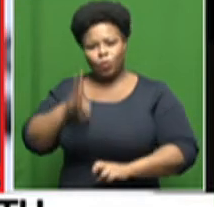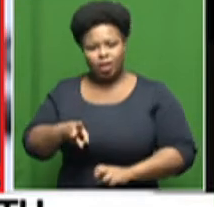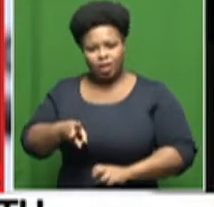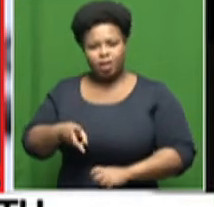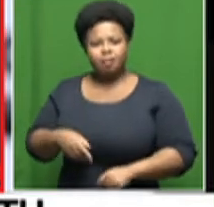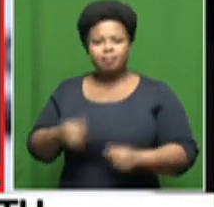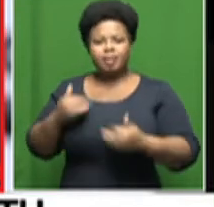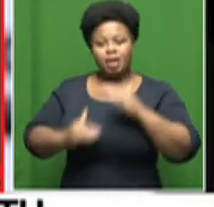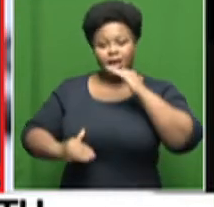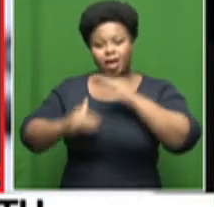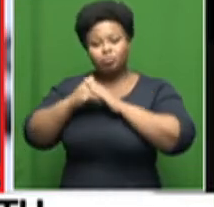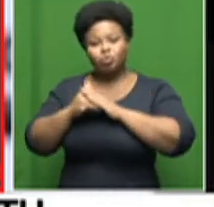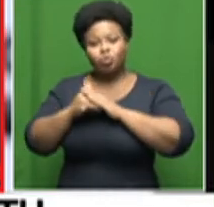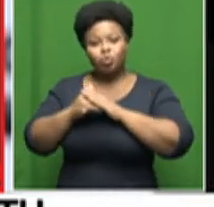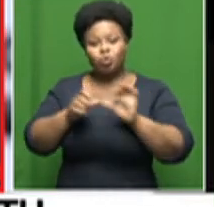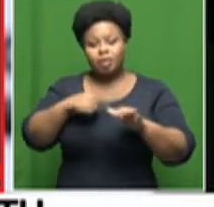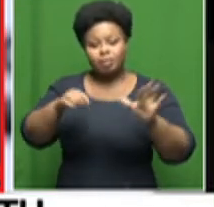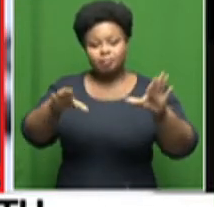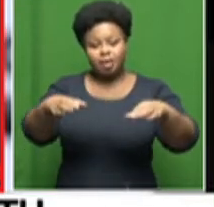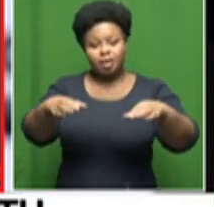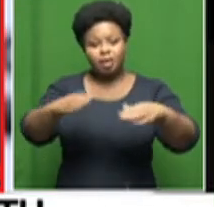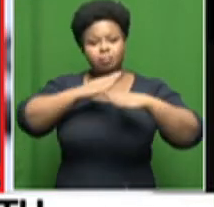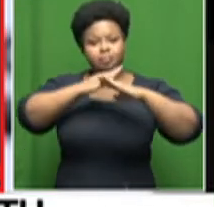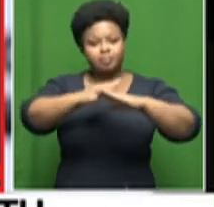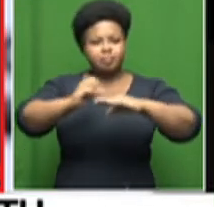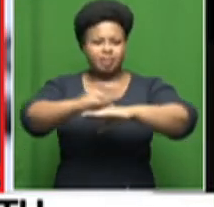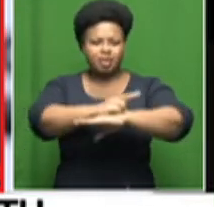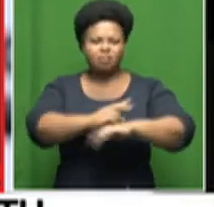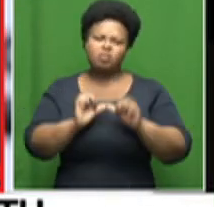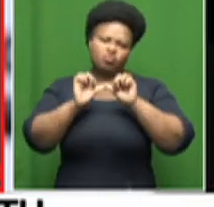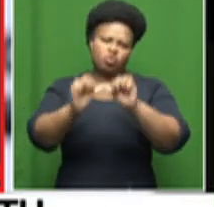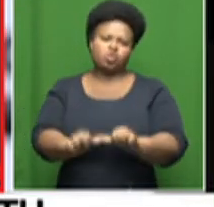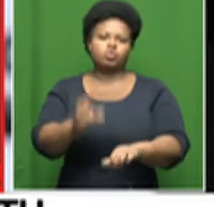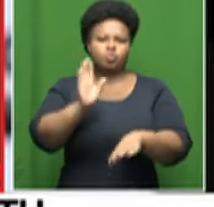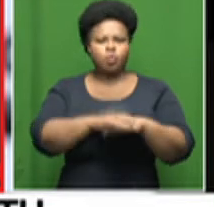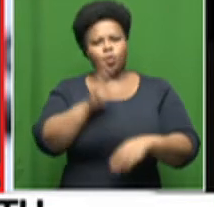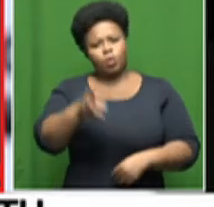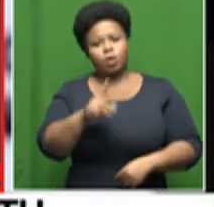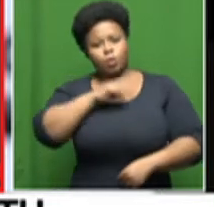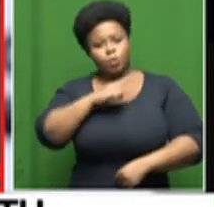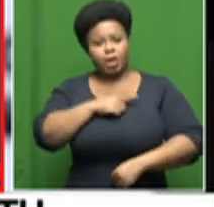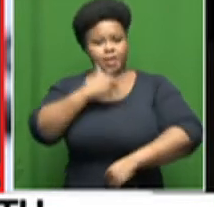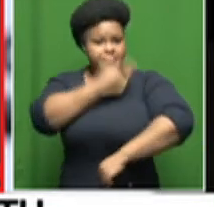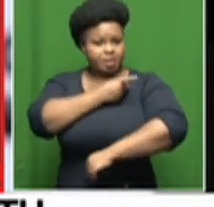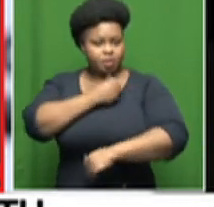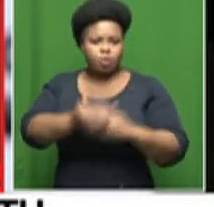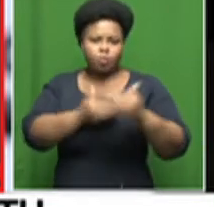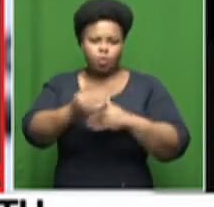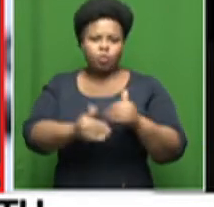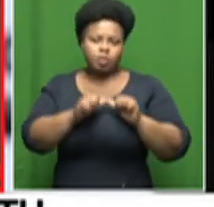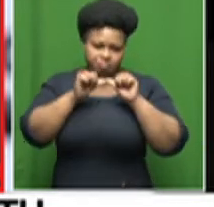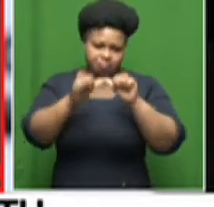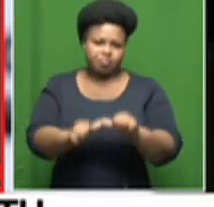people who are vaccinated. After that, we will just continue, because the vaccination process will be